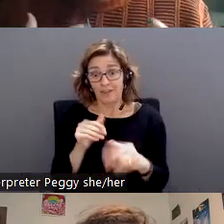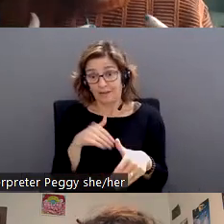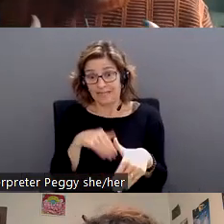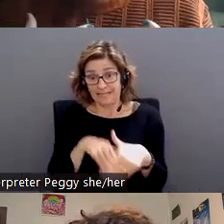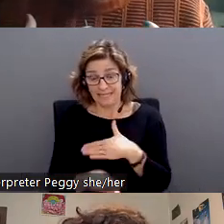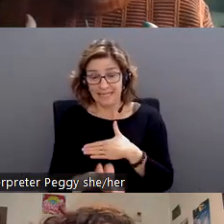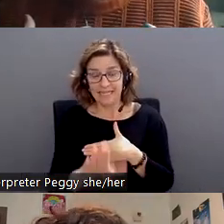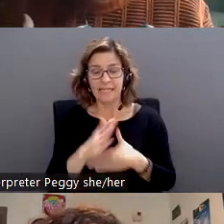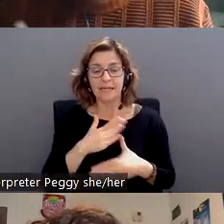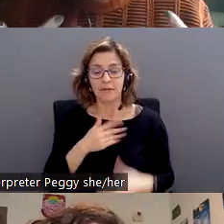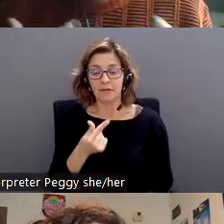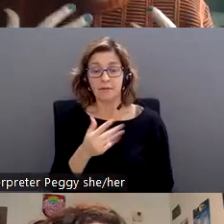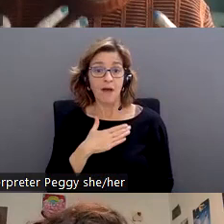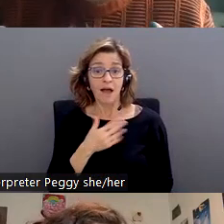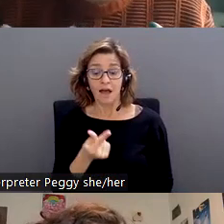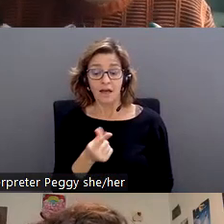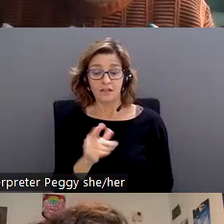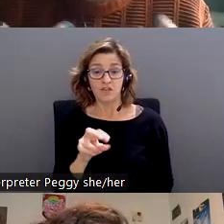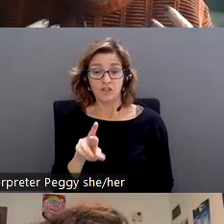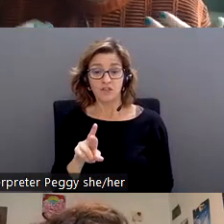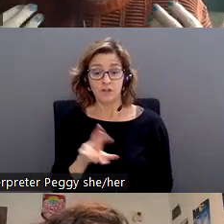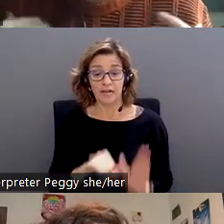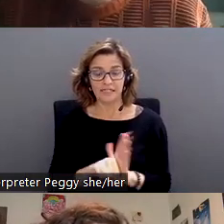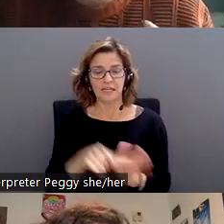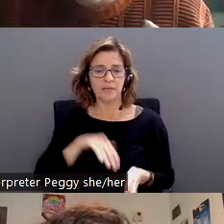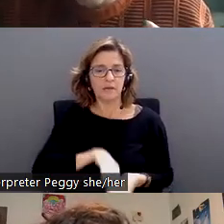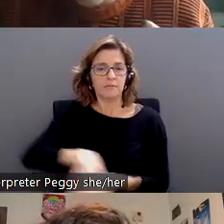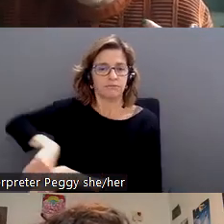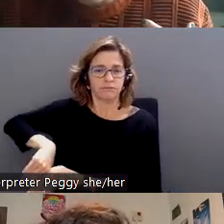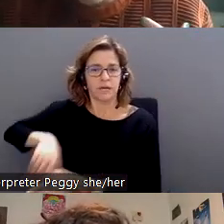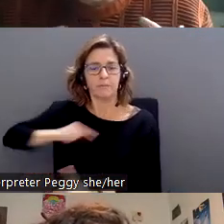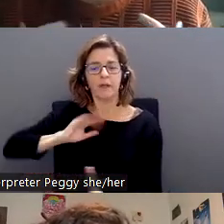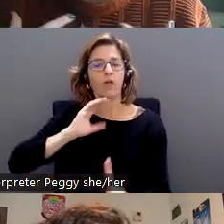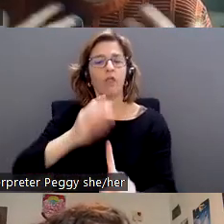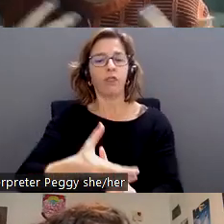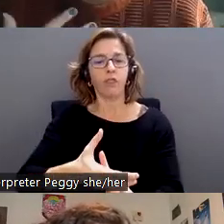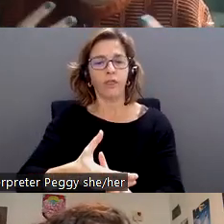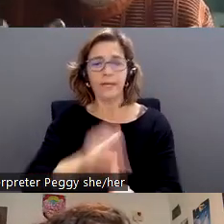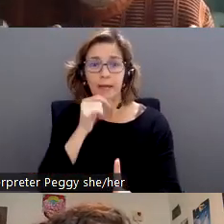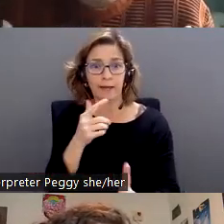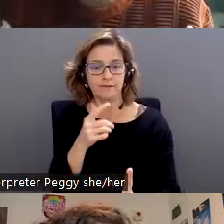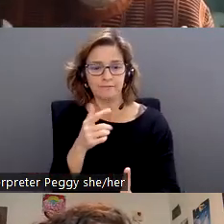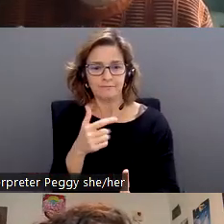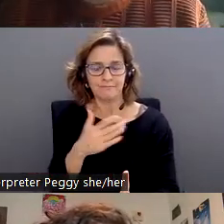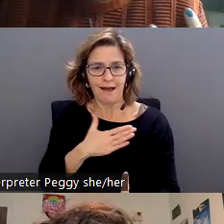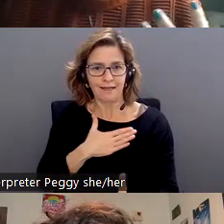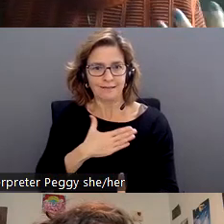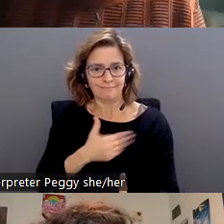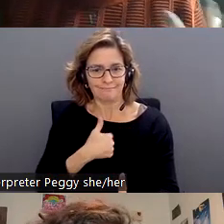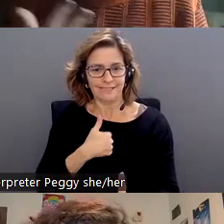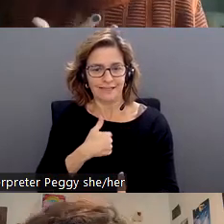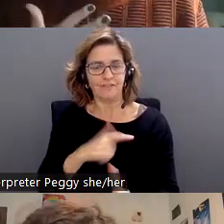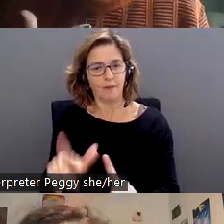put my own gender identity aside and maybe present in ways that feel uncomfortable to me and aren't who I see myself as, and